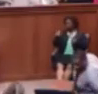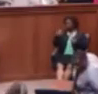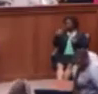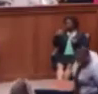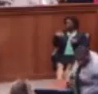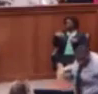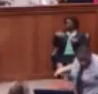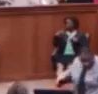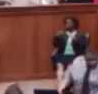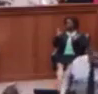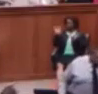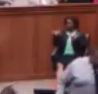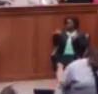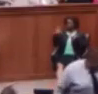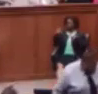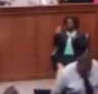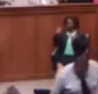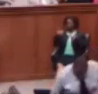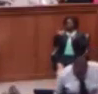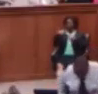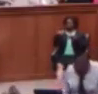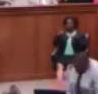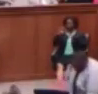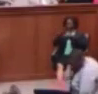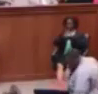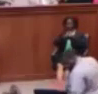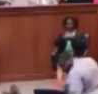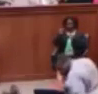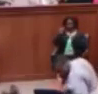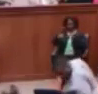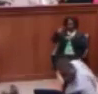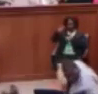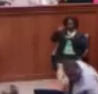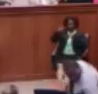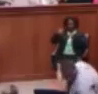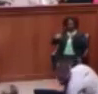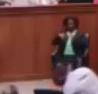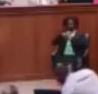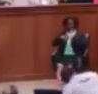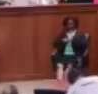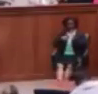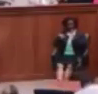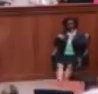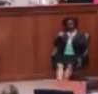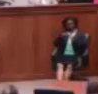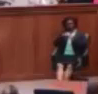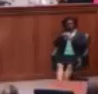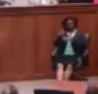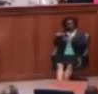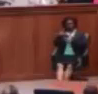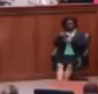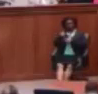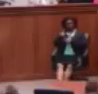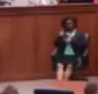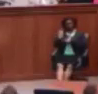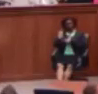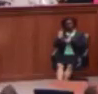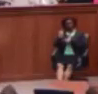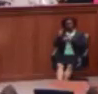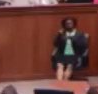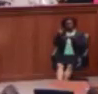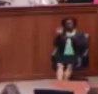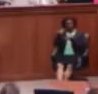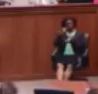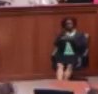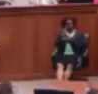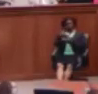Handbook for Non-Public School Administrators regarding policy alignment and technical edits. The LDE recommendation is to approve as